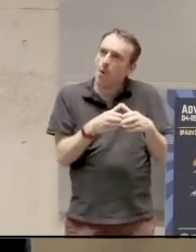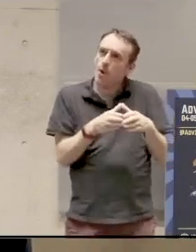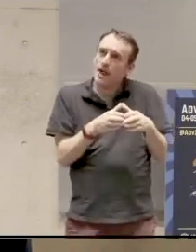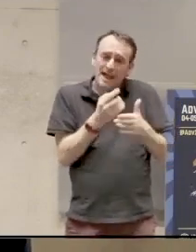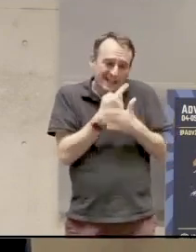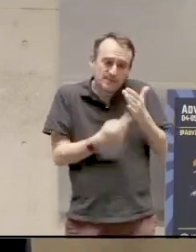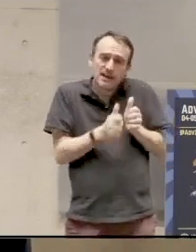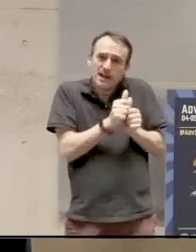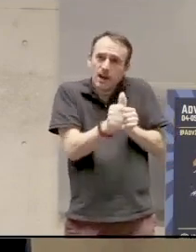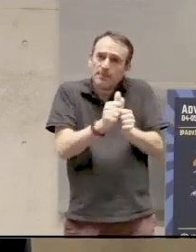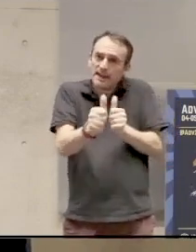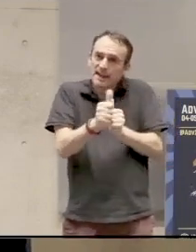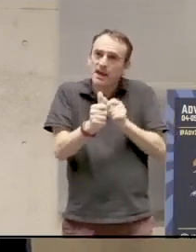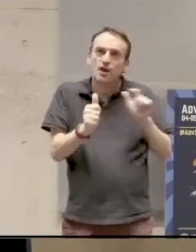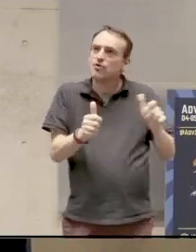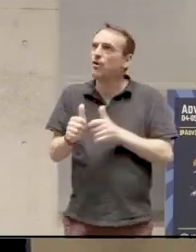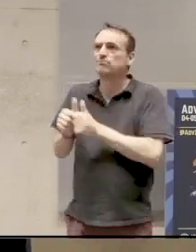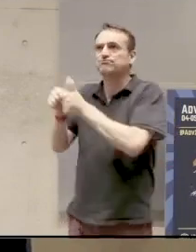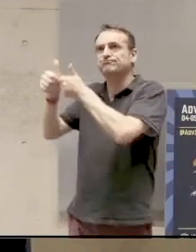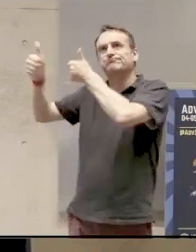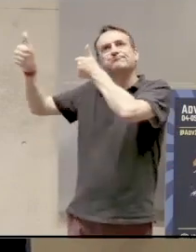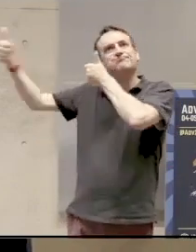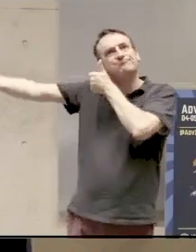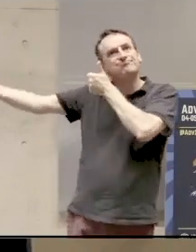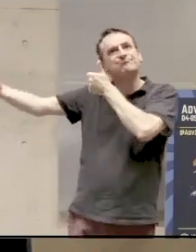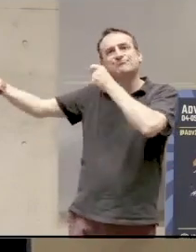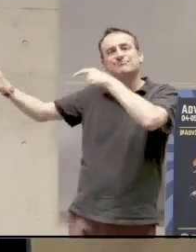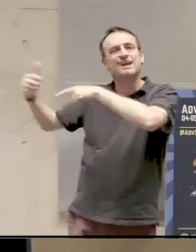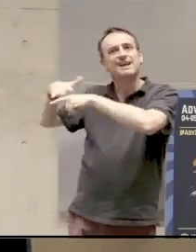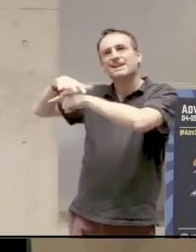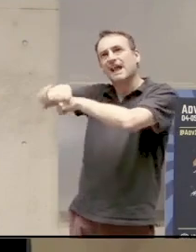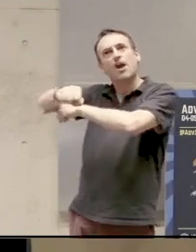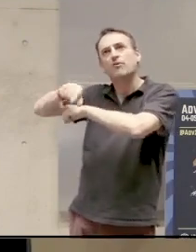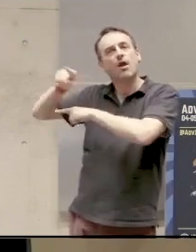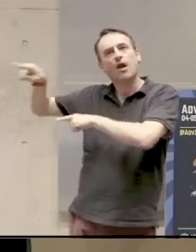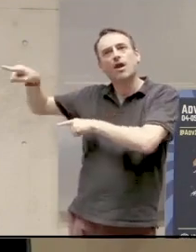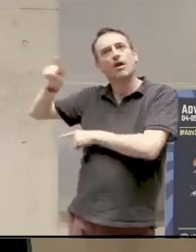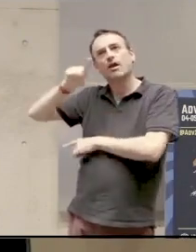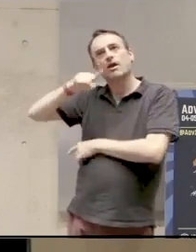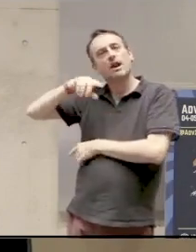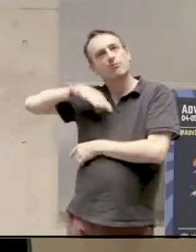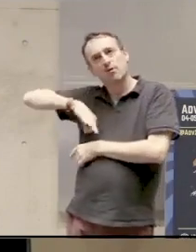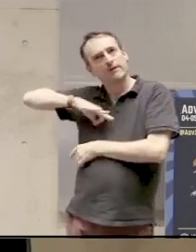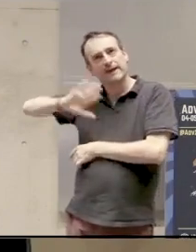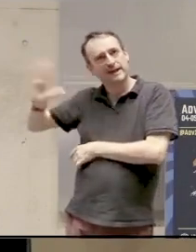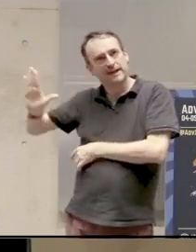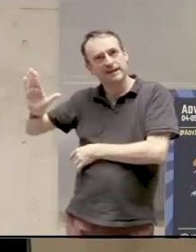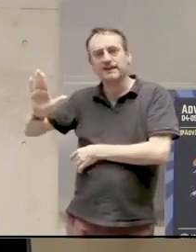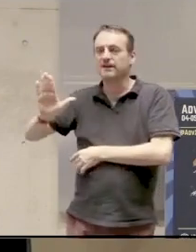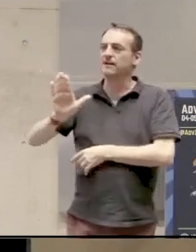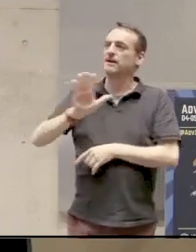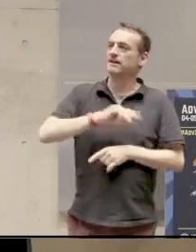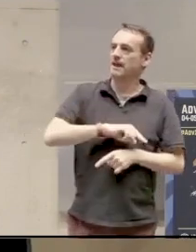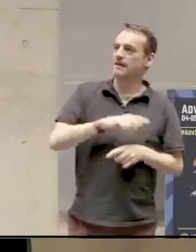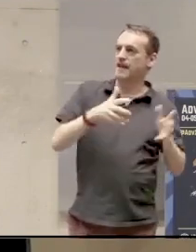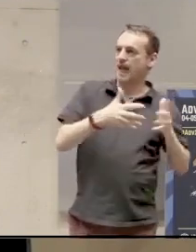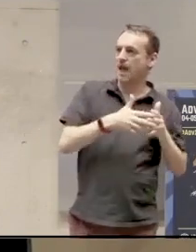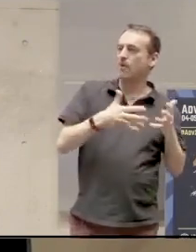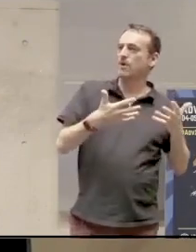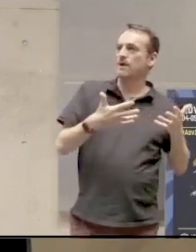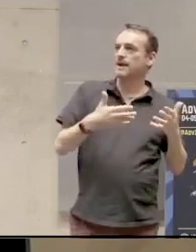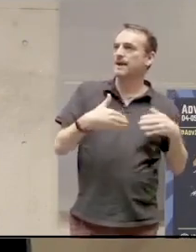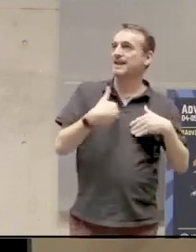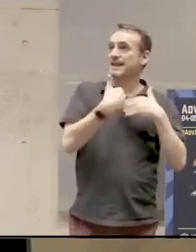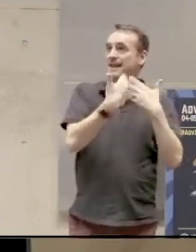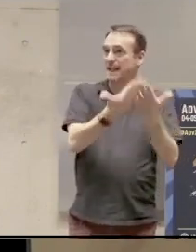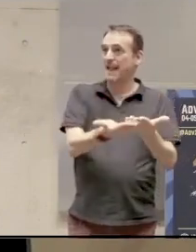versus the huge corporate annualized mega blockbusters. And I think that's for me, that's the way that give it to the people